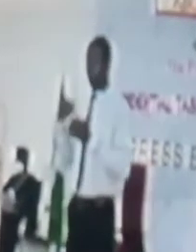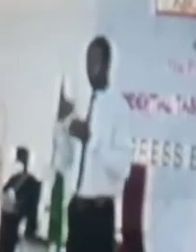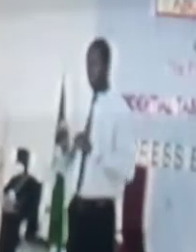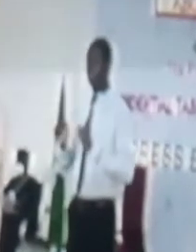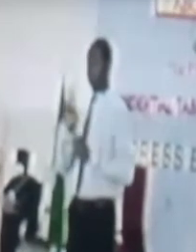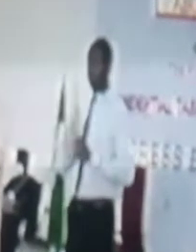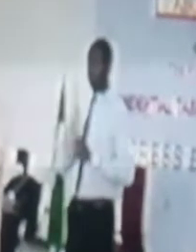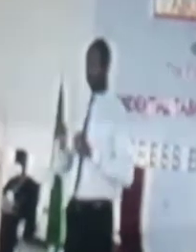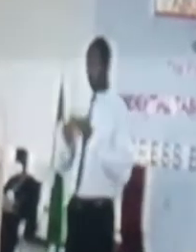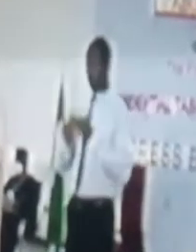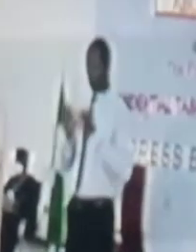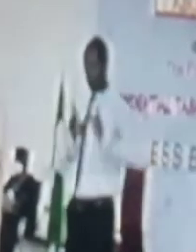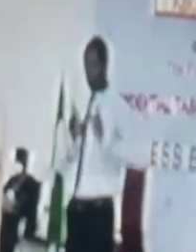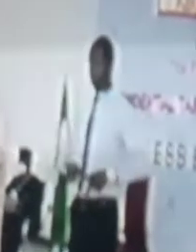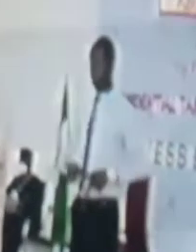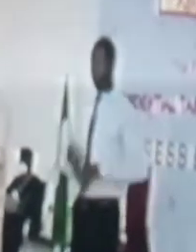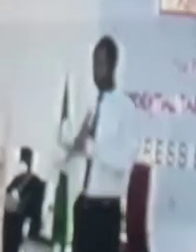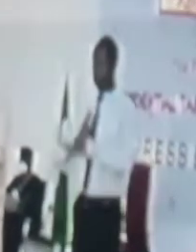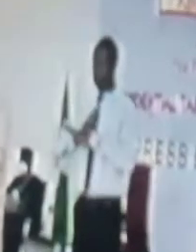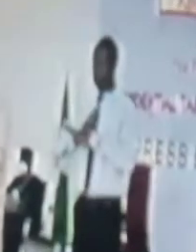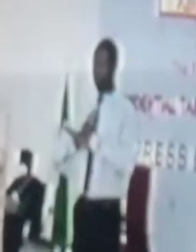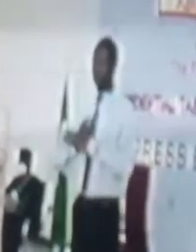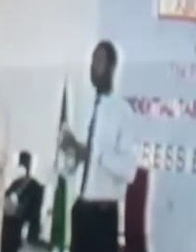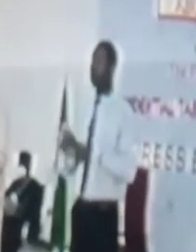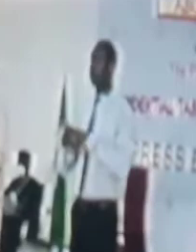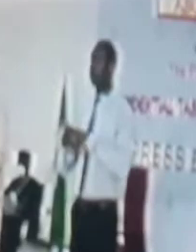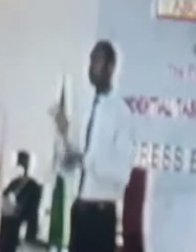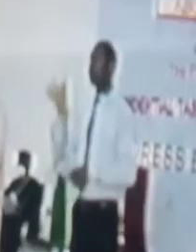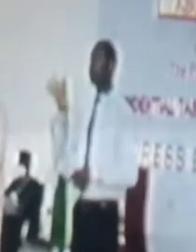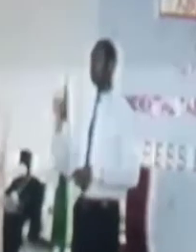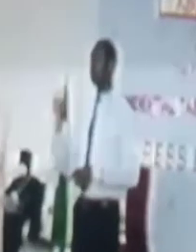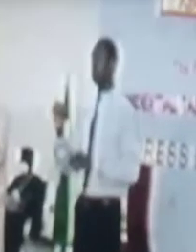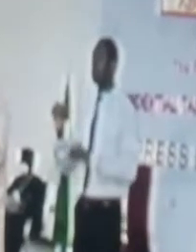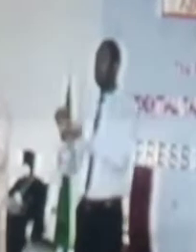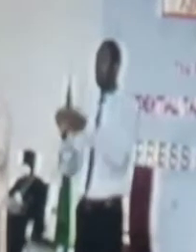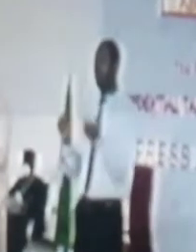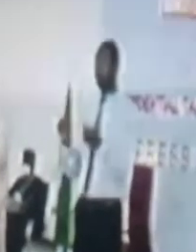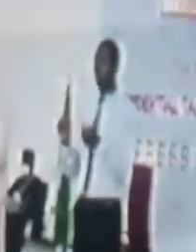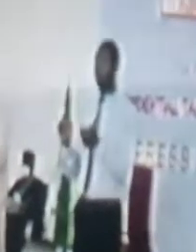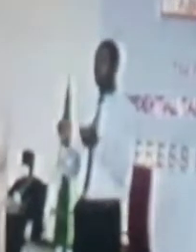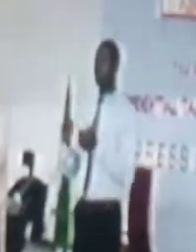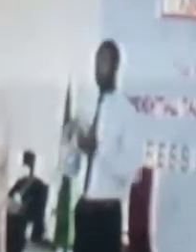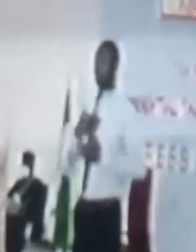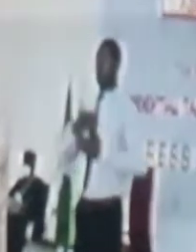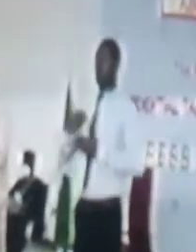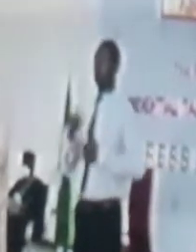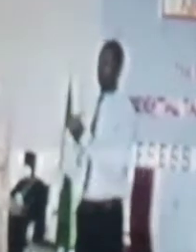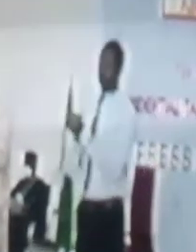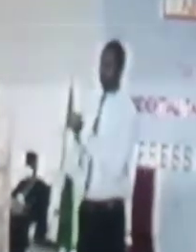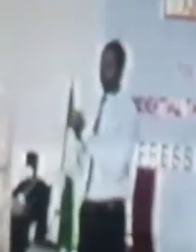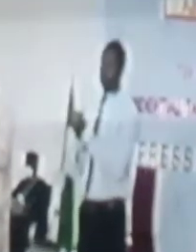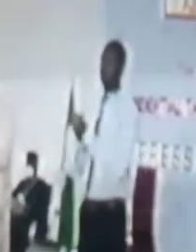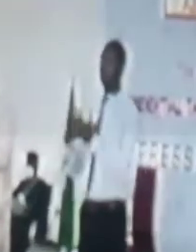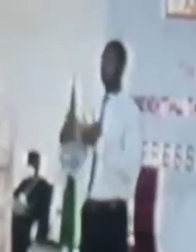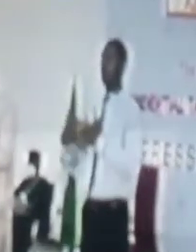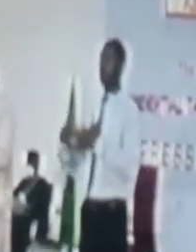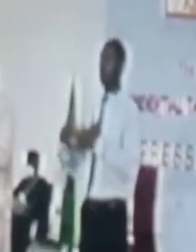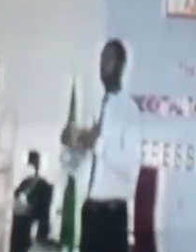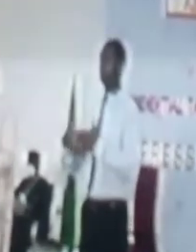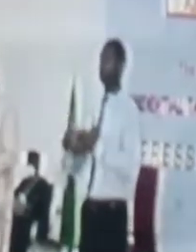equipment, as well as 50 medical ventilators. The company has